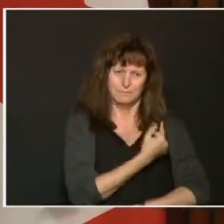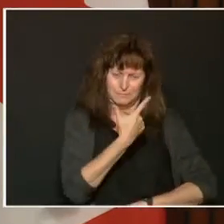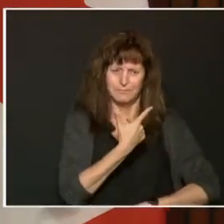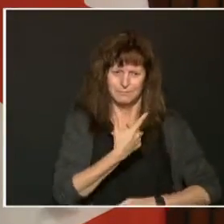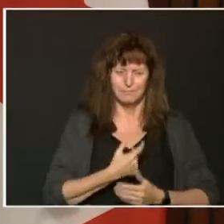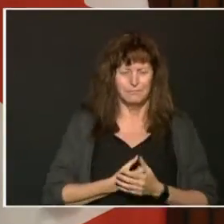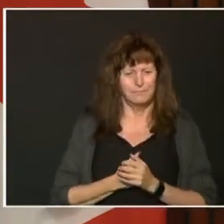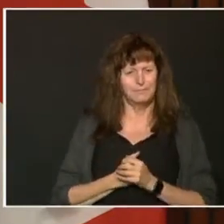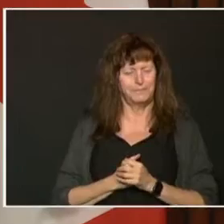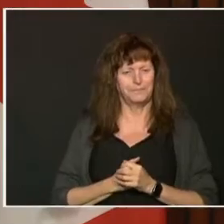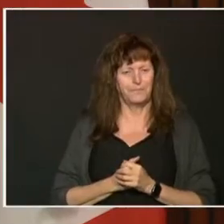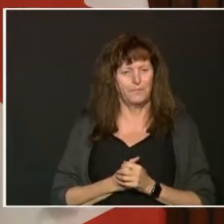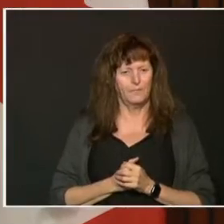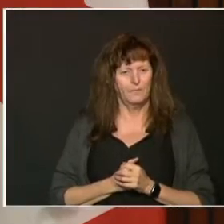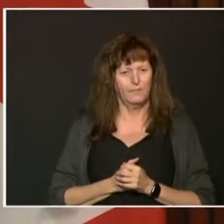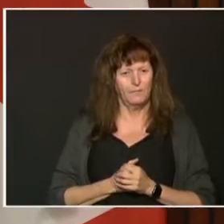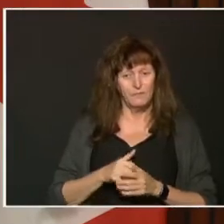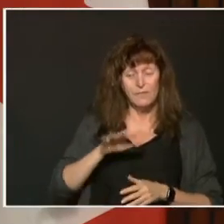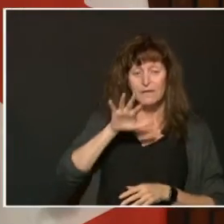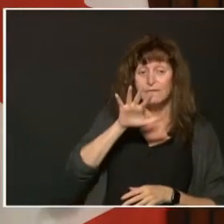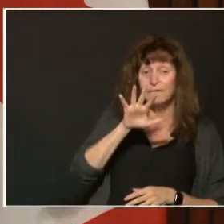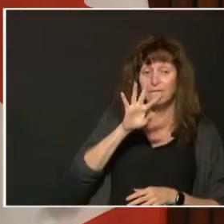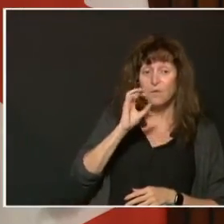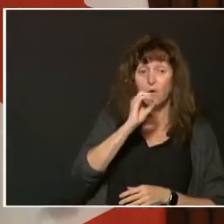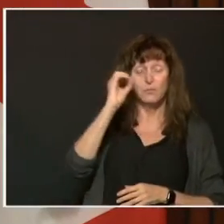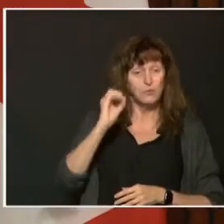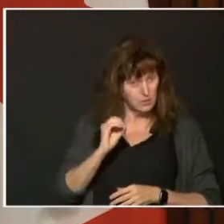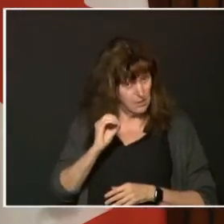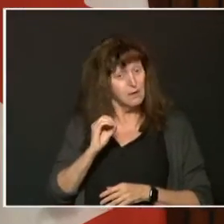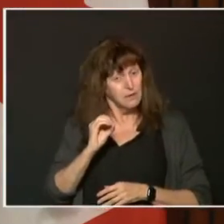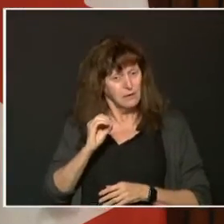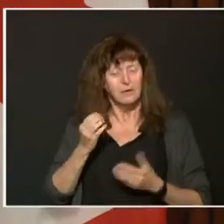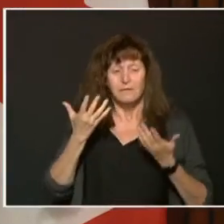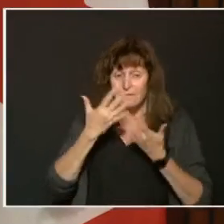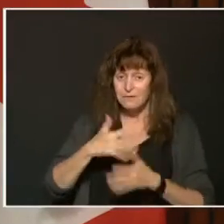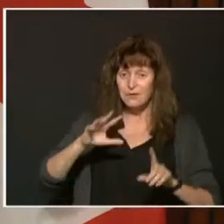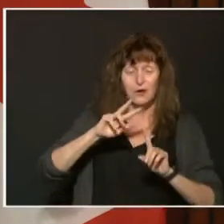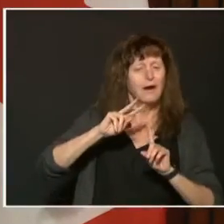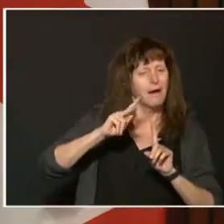just over 54% have actually received their 2nd dose.